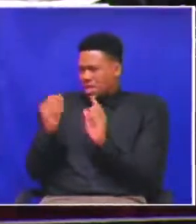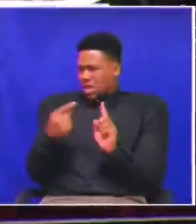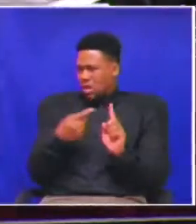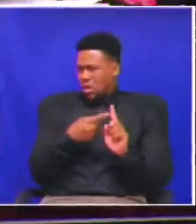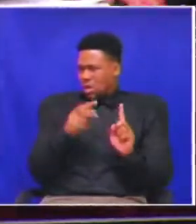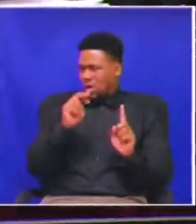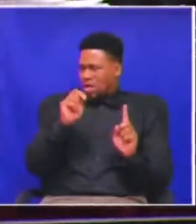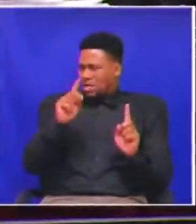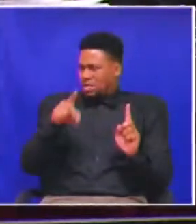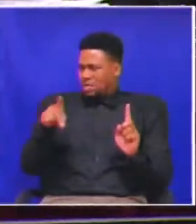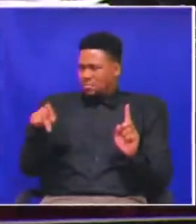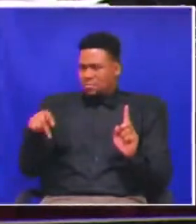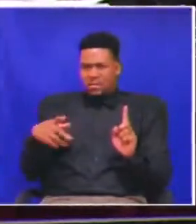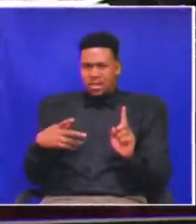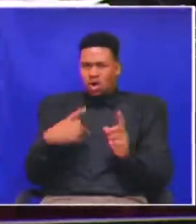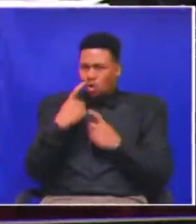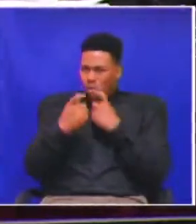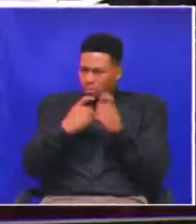political interference.